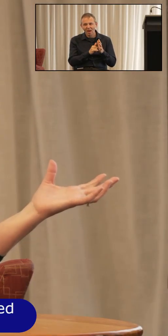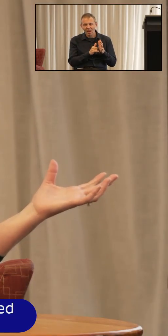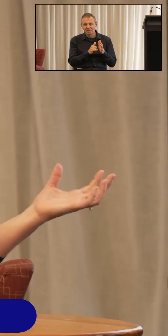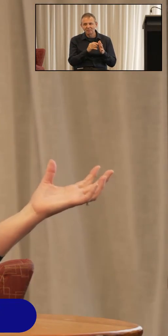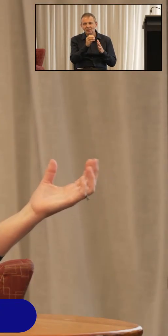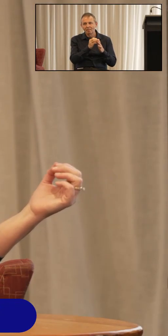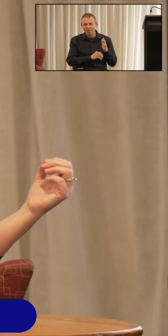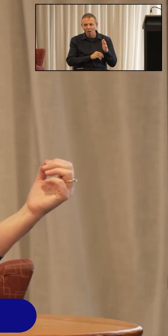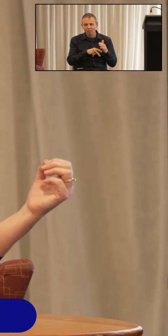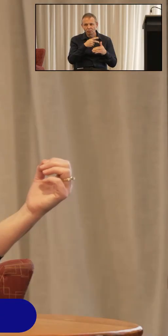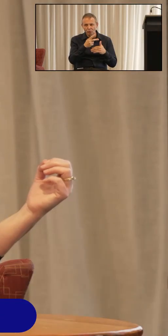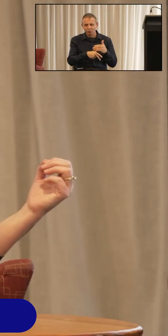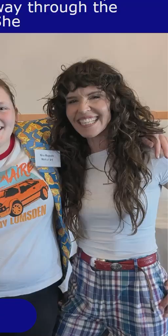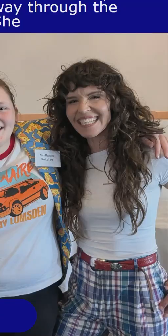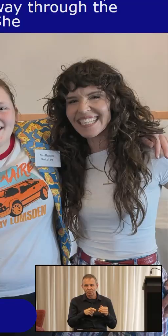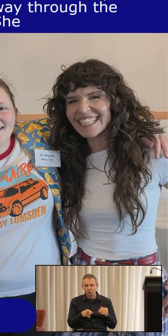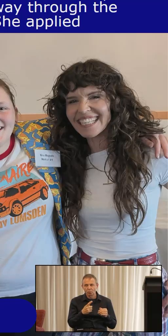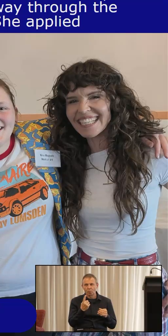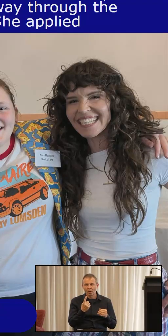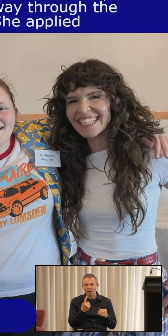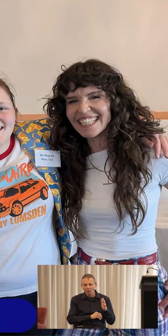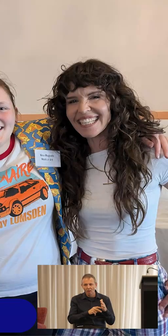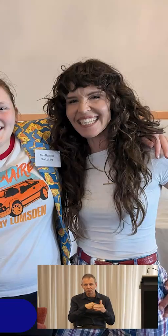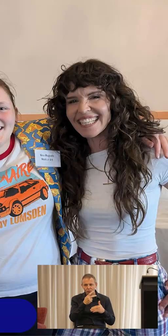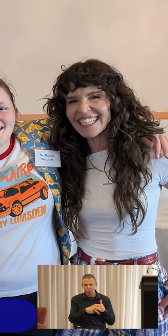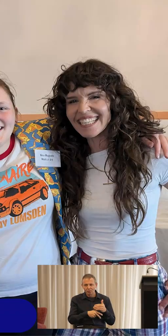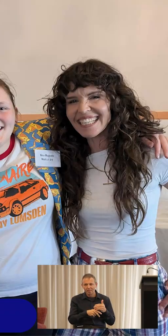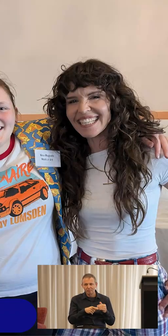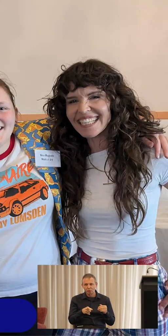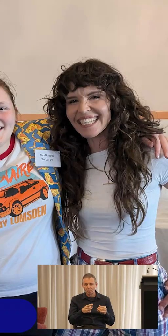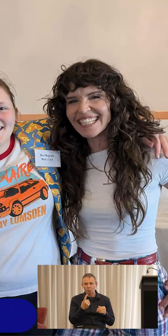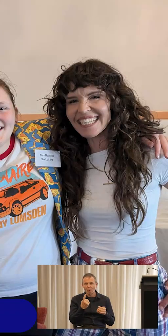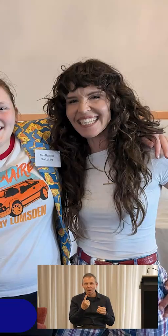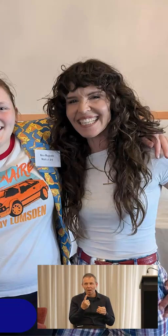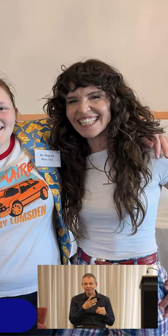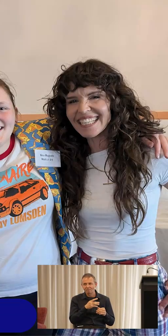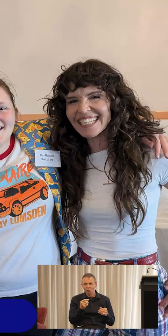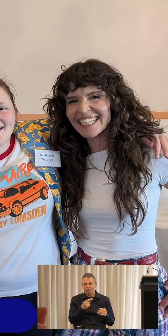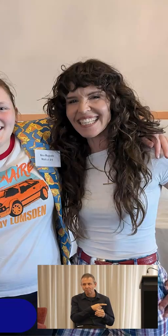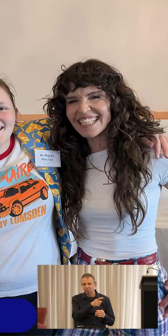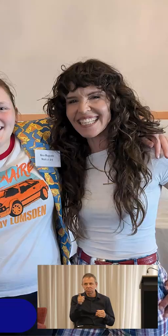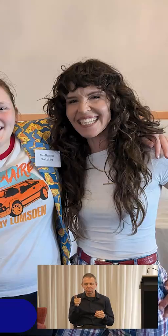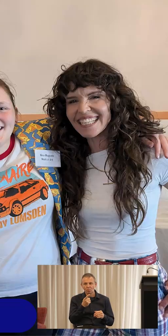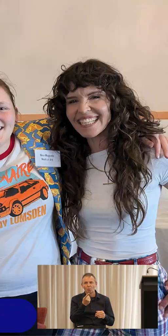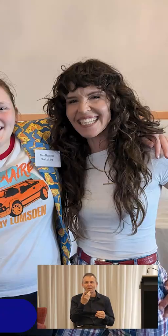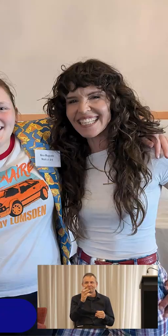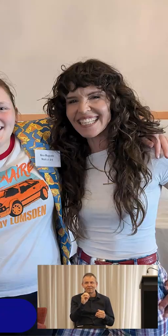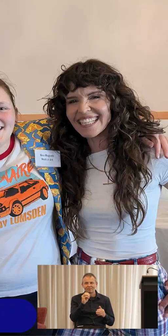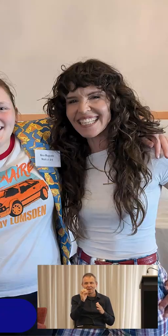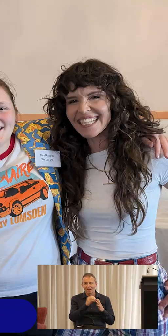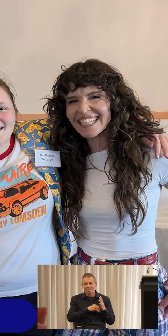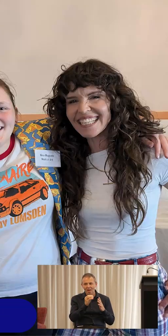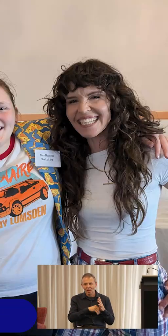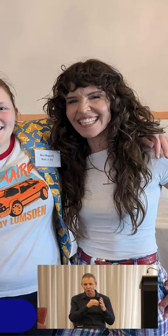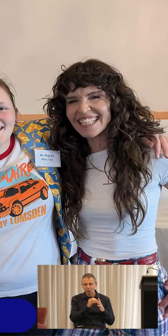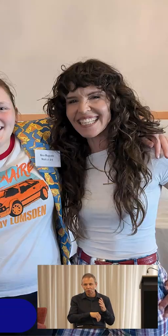this program. She was one of, I think, 150 applications. It was an open call out. And she was really fortunate to be